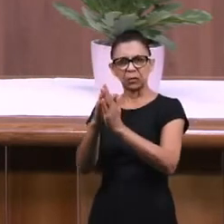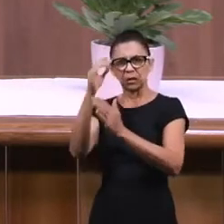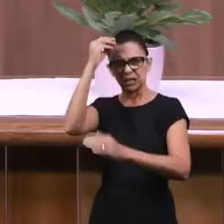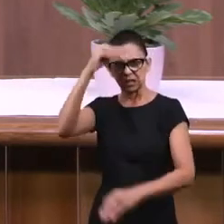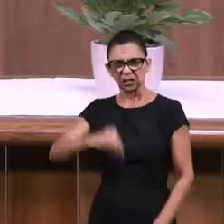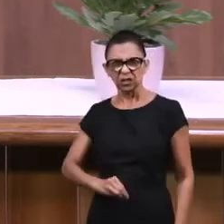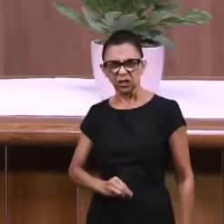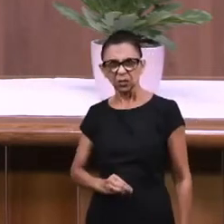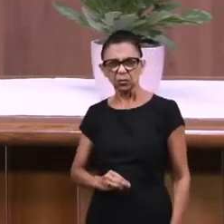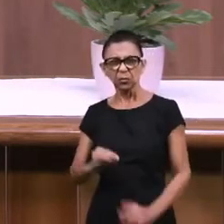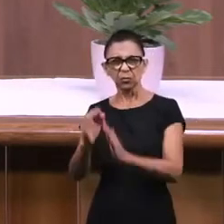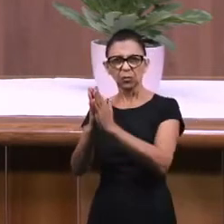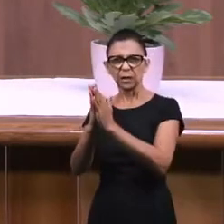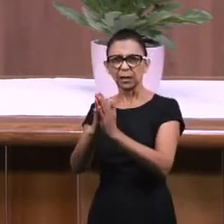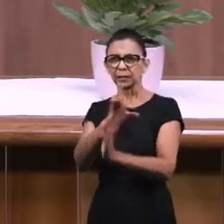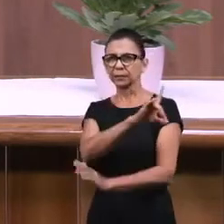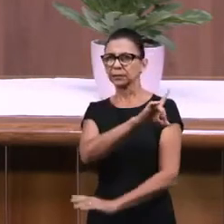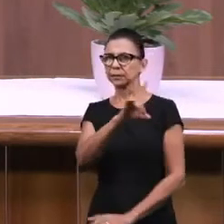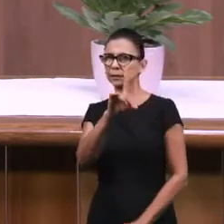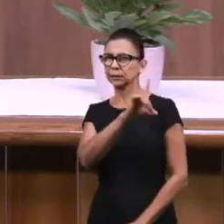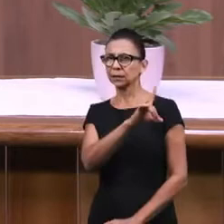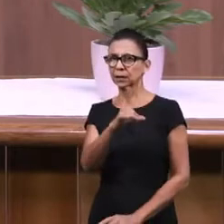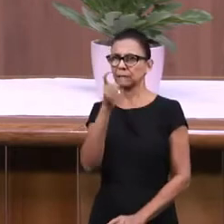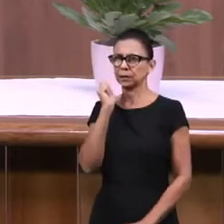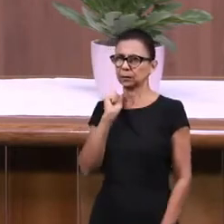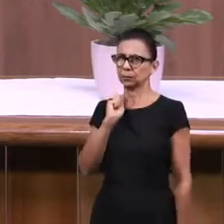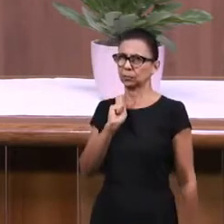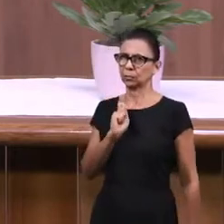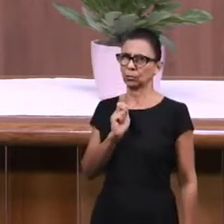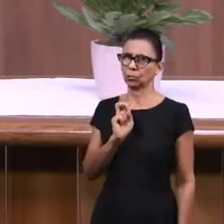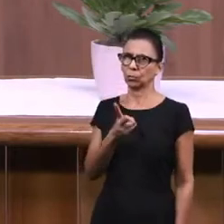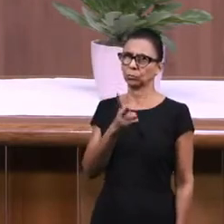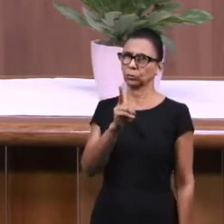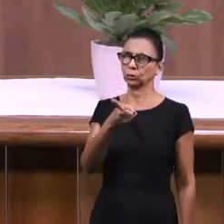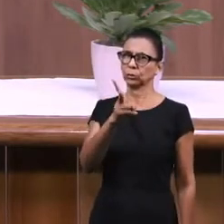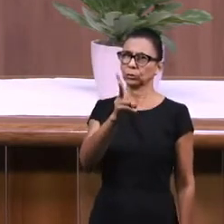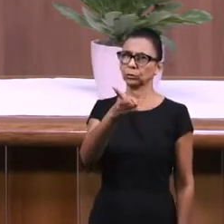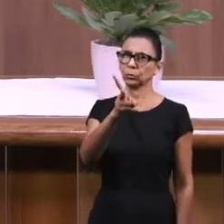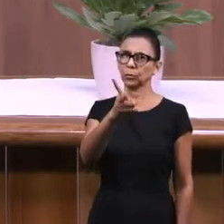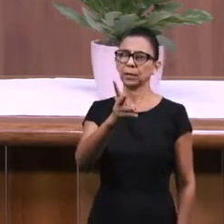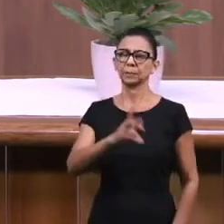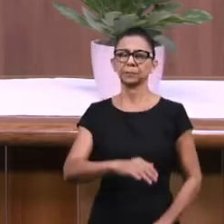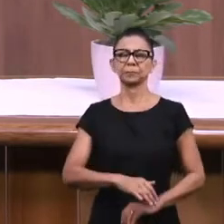when his prayer came before the altar of the Lord,